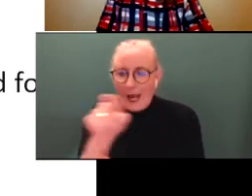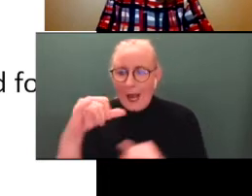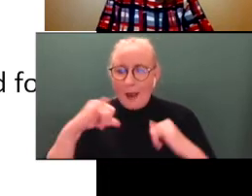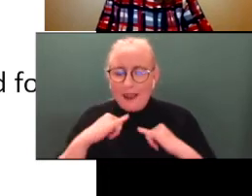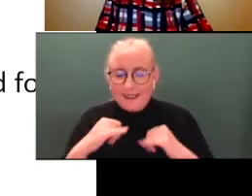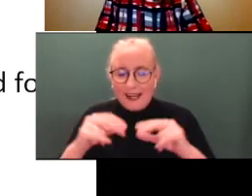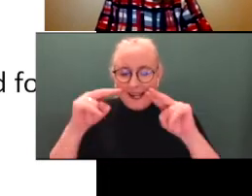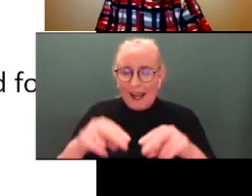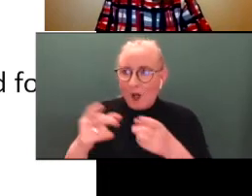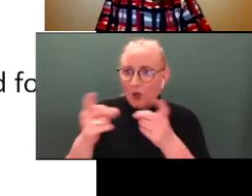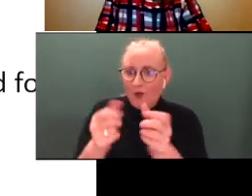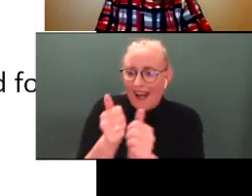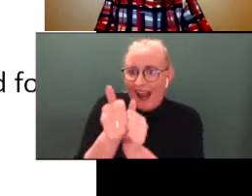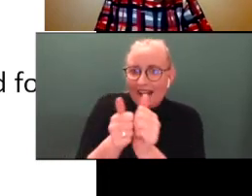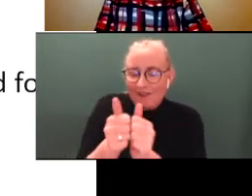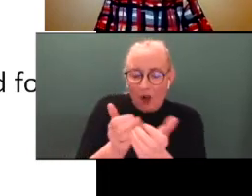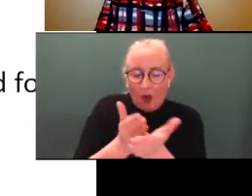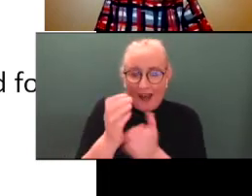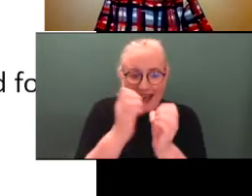undertake activities of daily living.